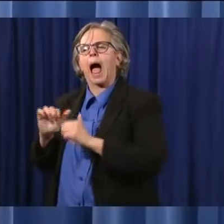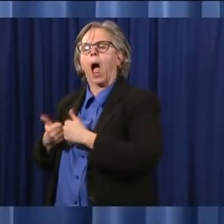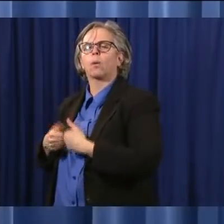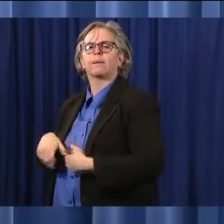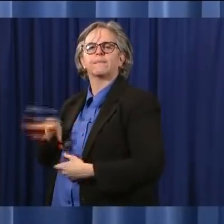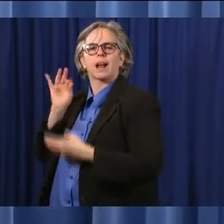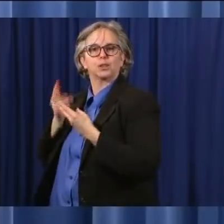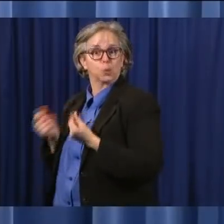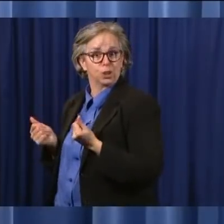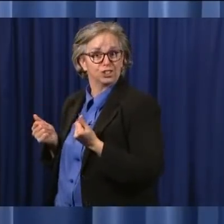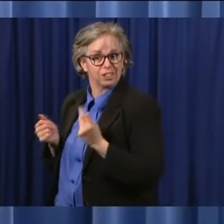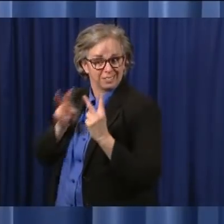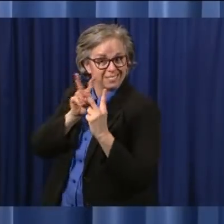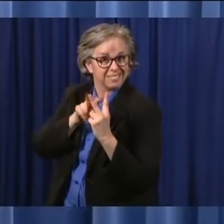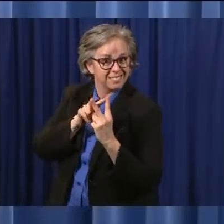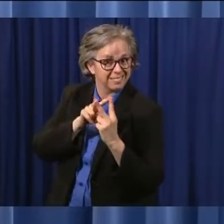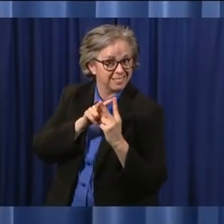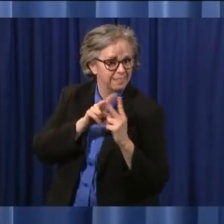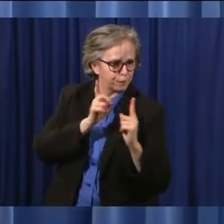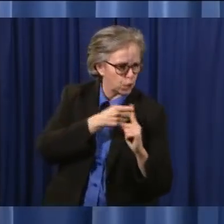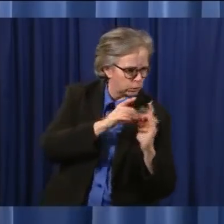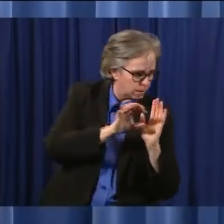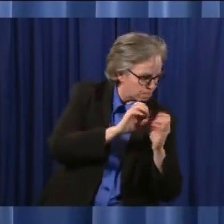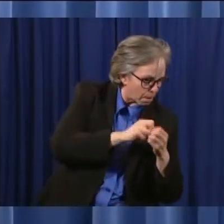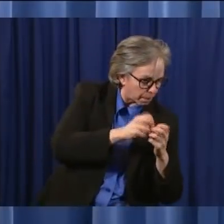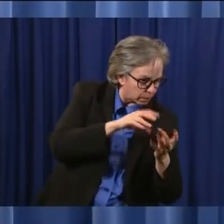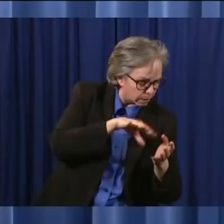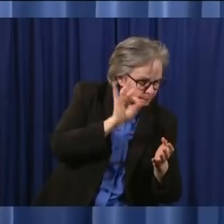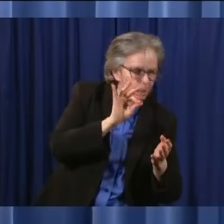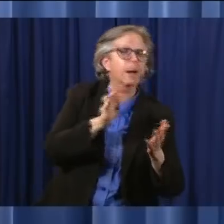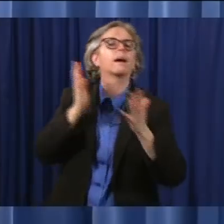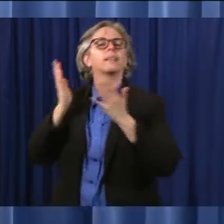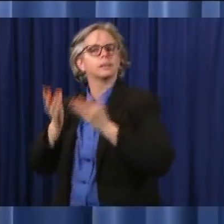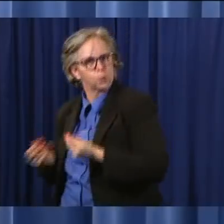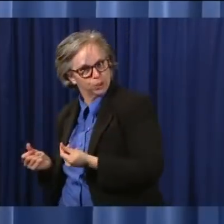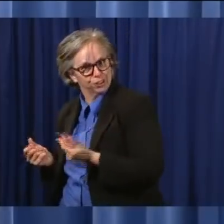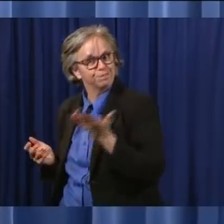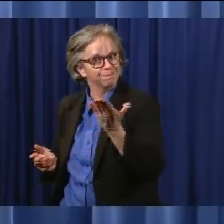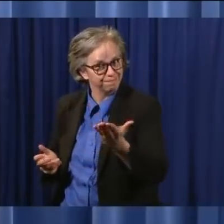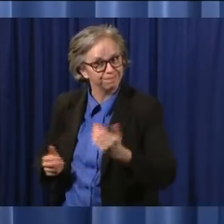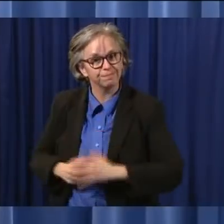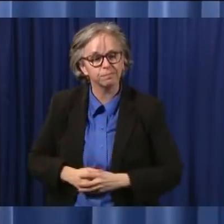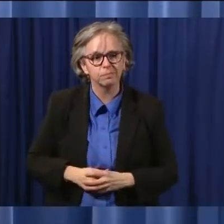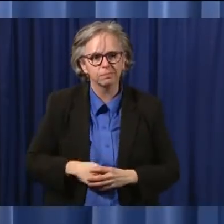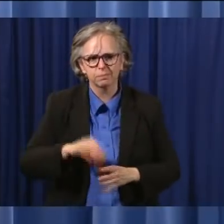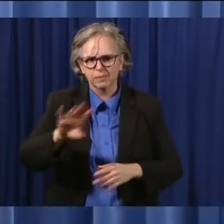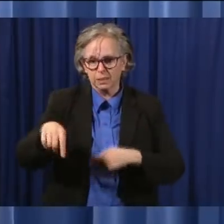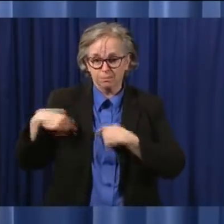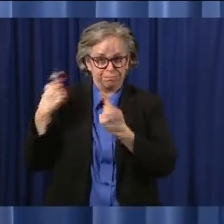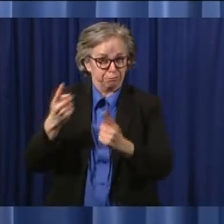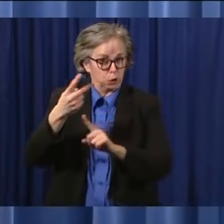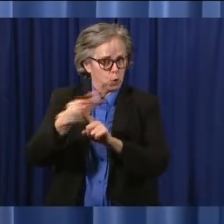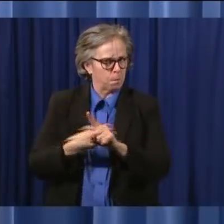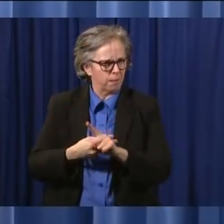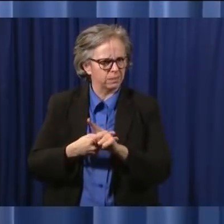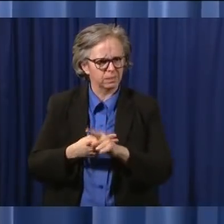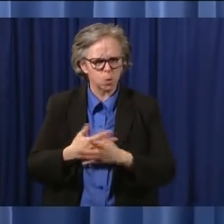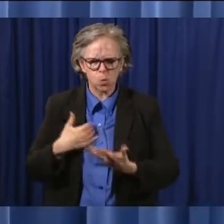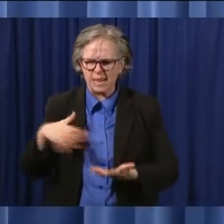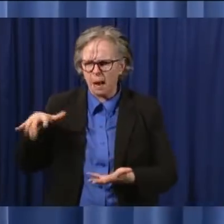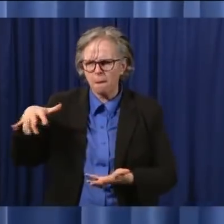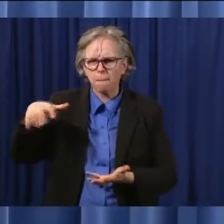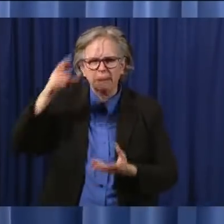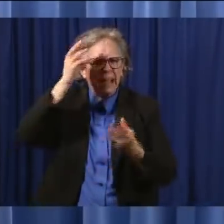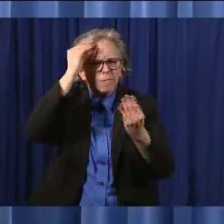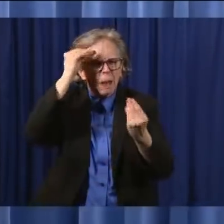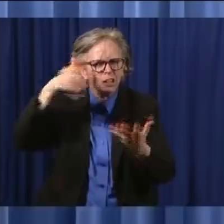Throughout the last 2 months, we've tried to get as much information out to all